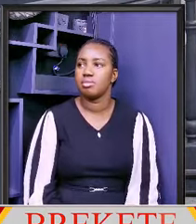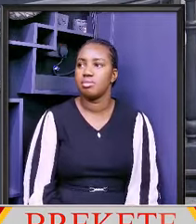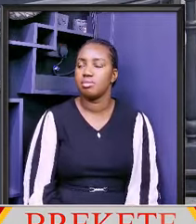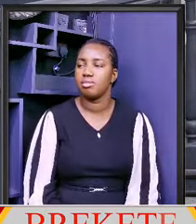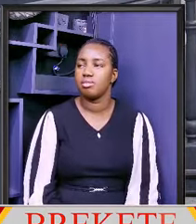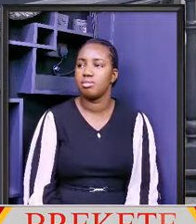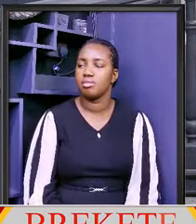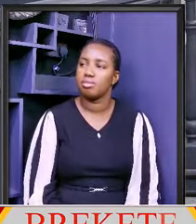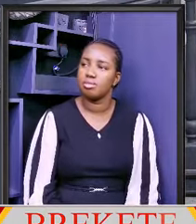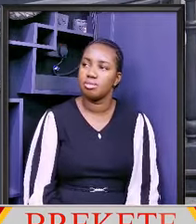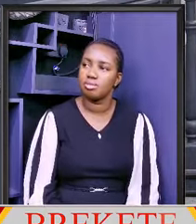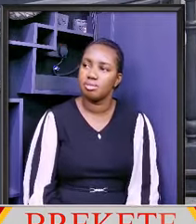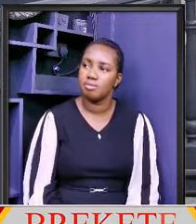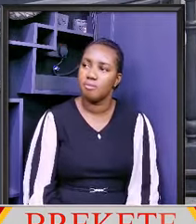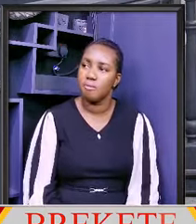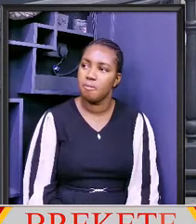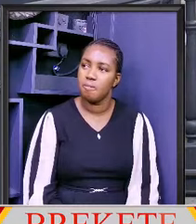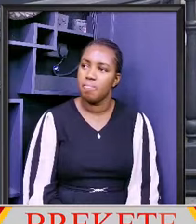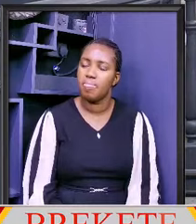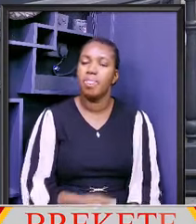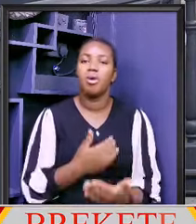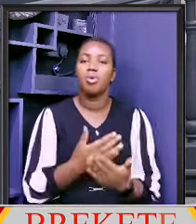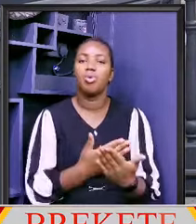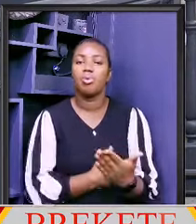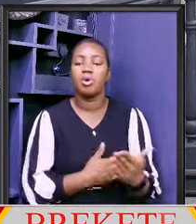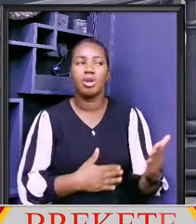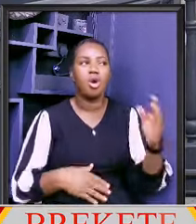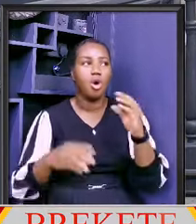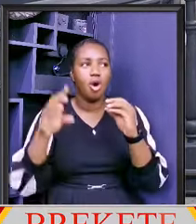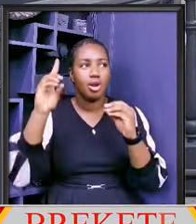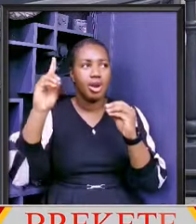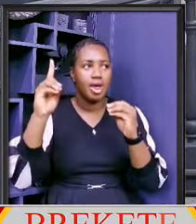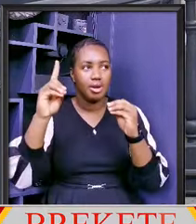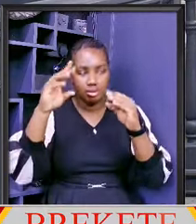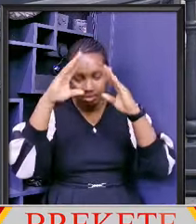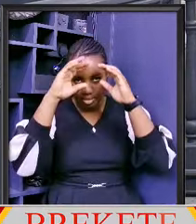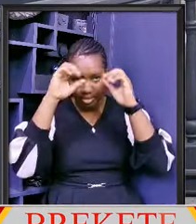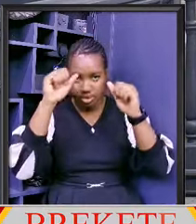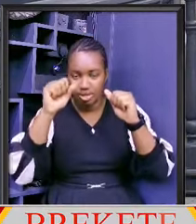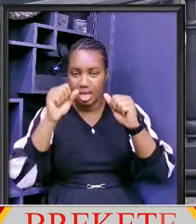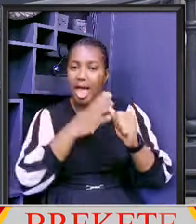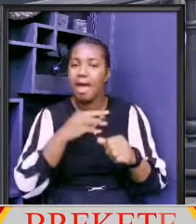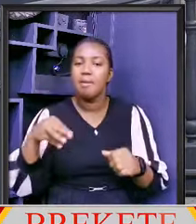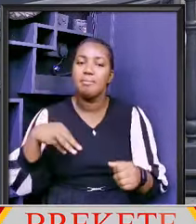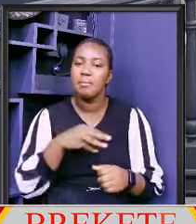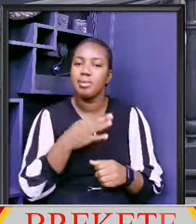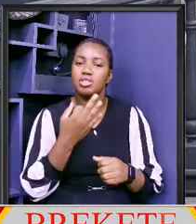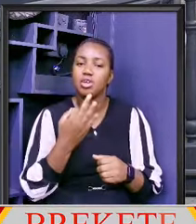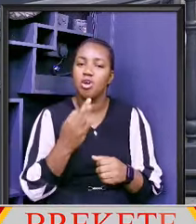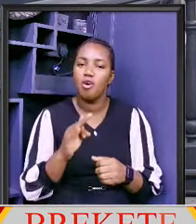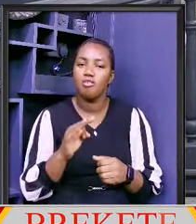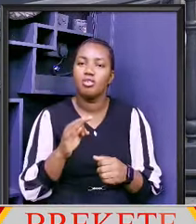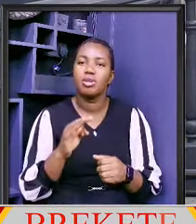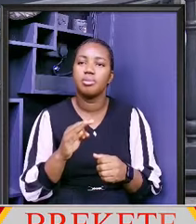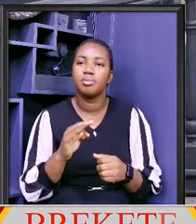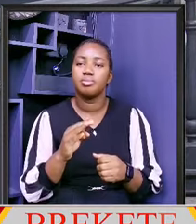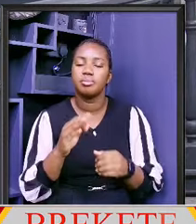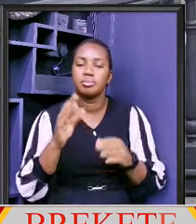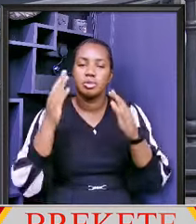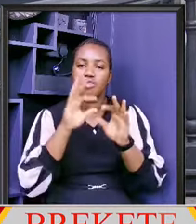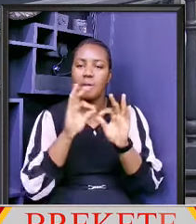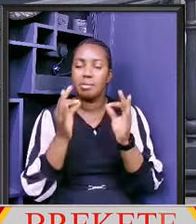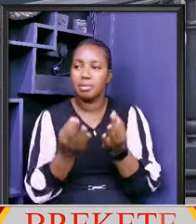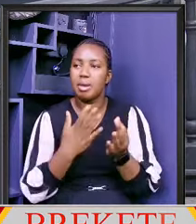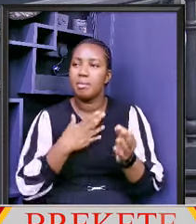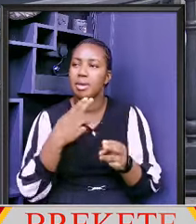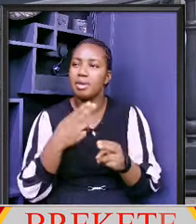Sorry, man. Yes. Good morning, Honorary President. Yes, sir. And members of the Brekete families.